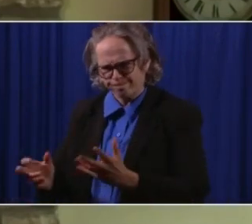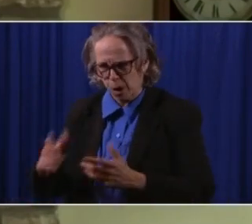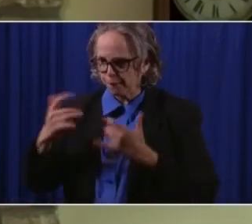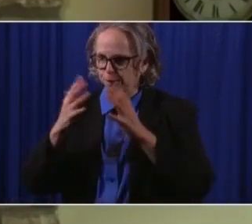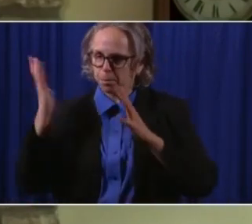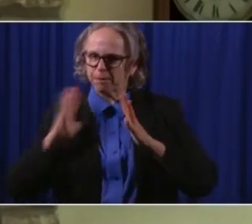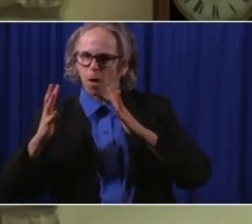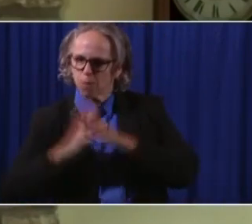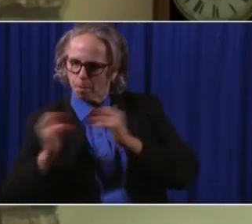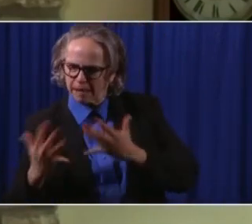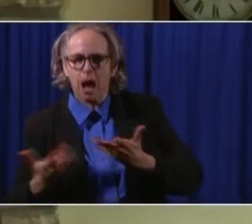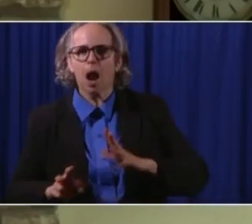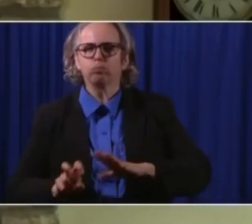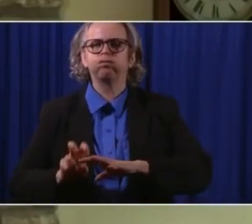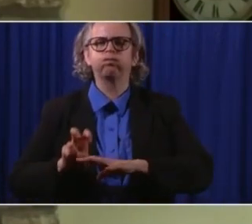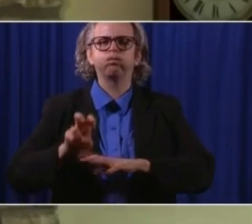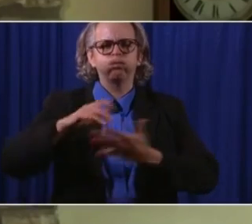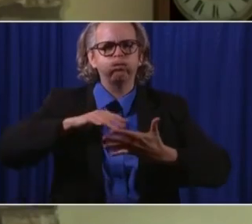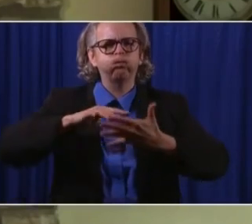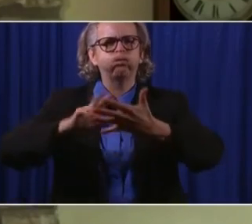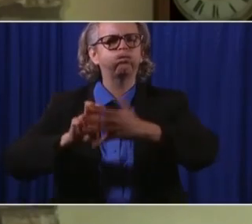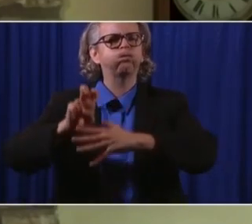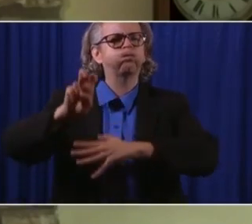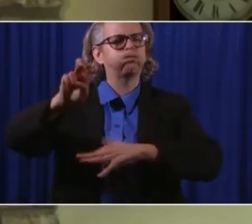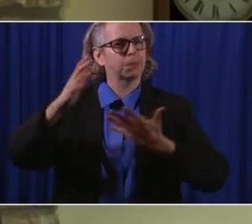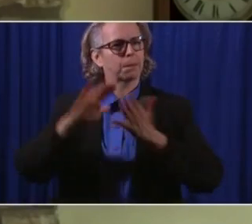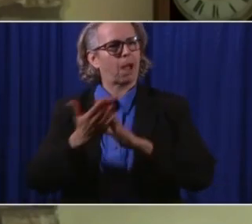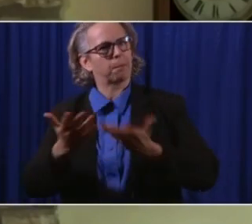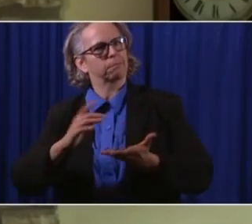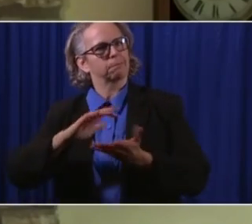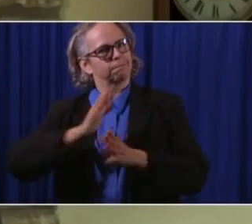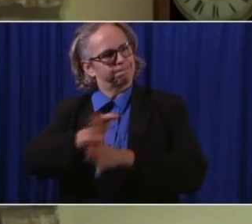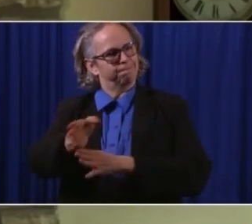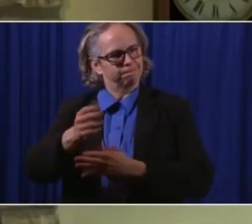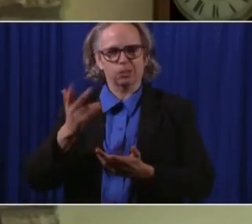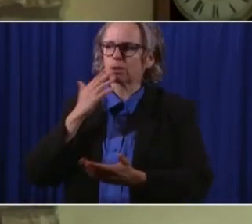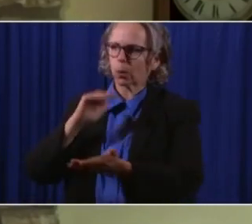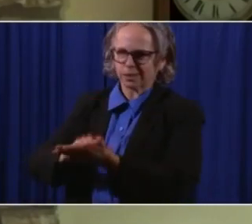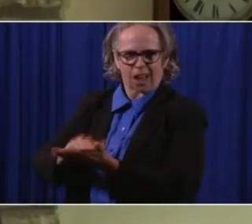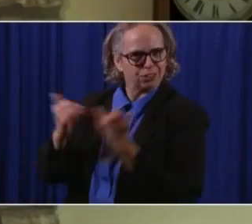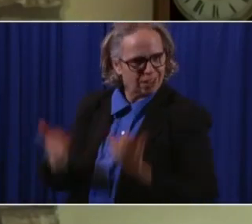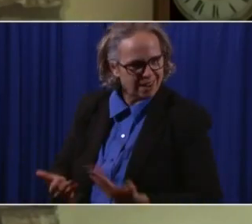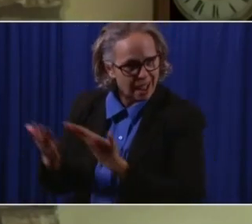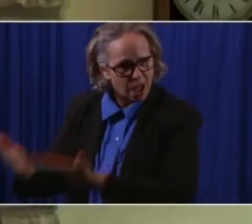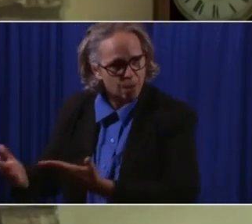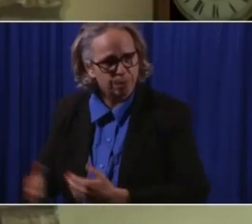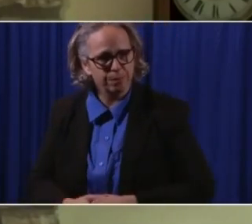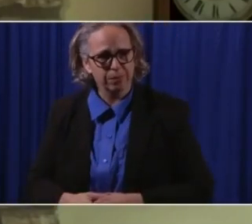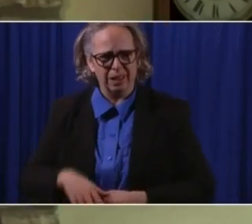one of the things that is in the order that we're putting out today talks about